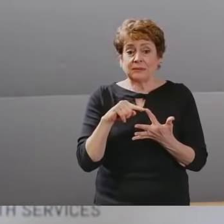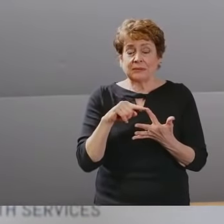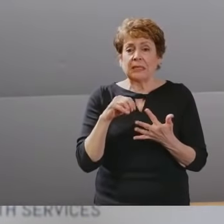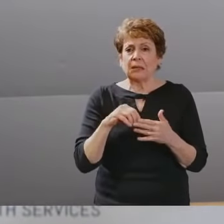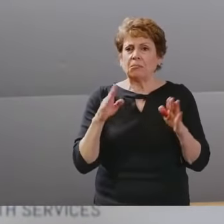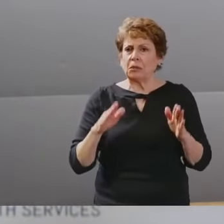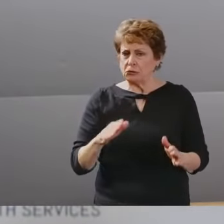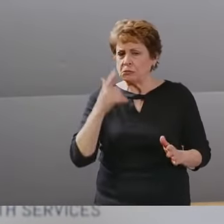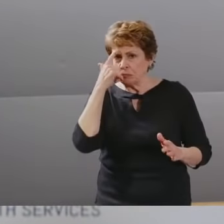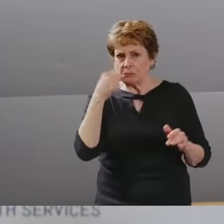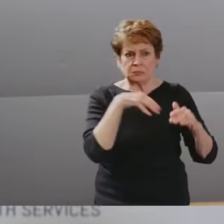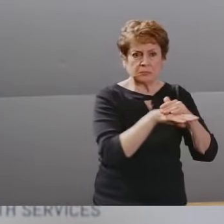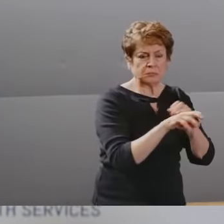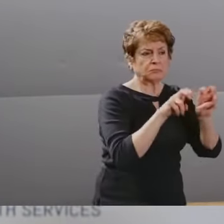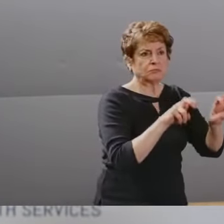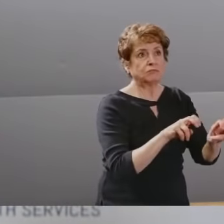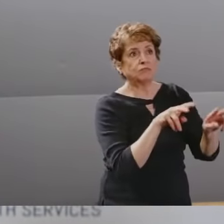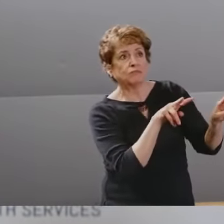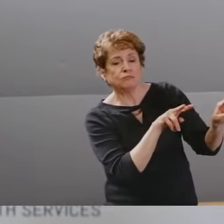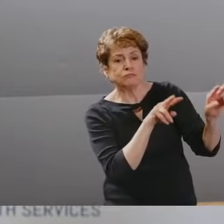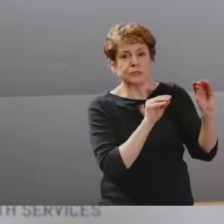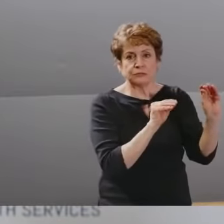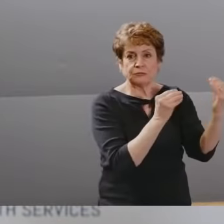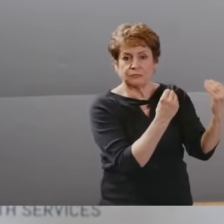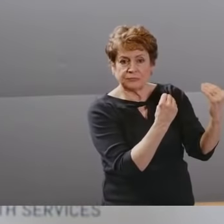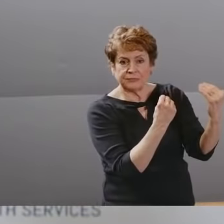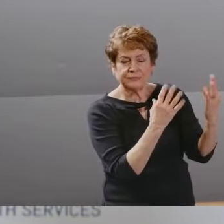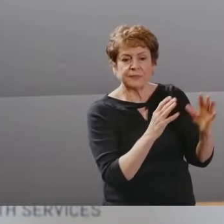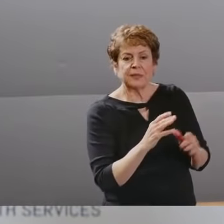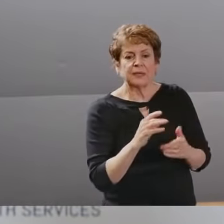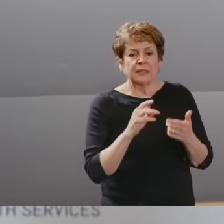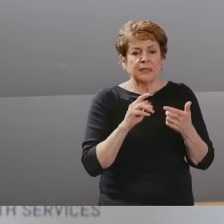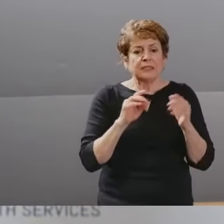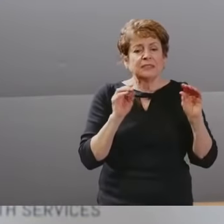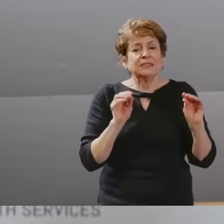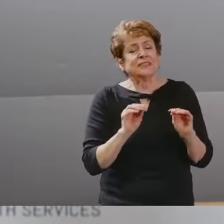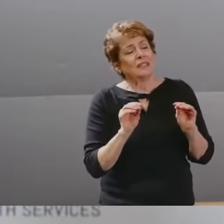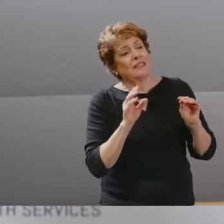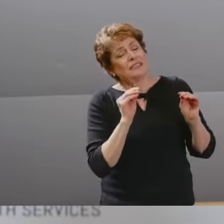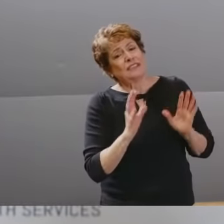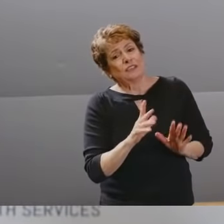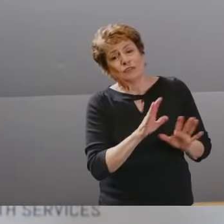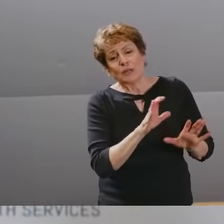learning. Despite the best efforts of teachers and parents,